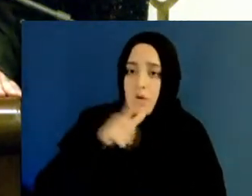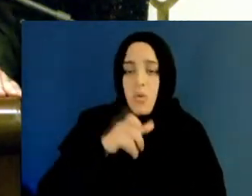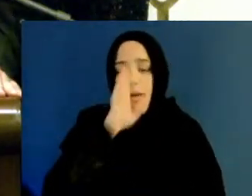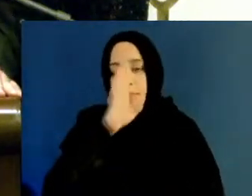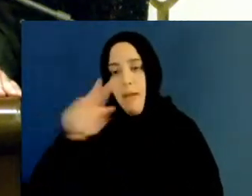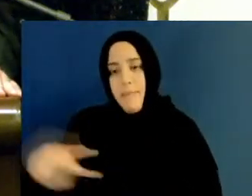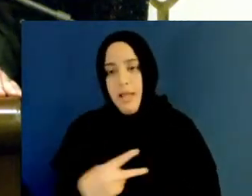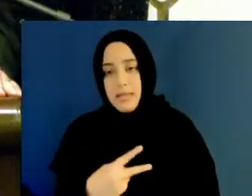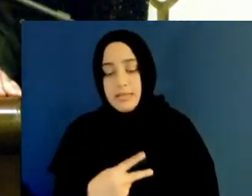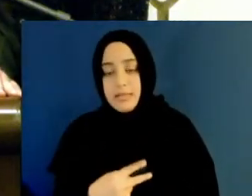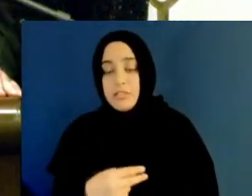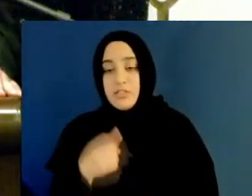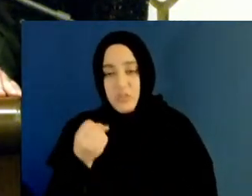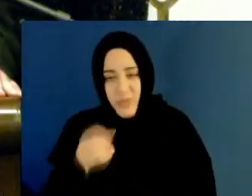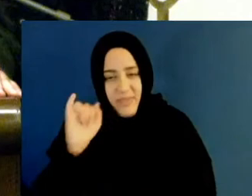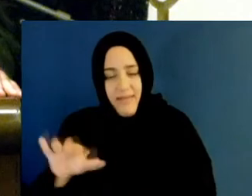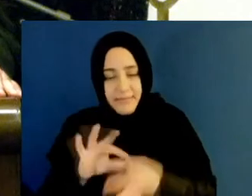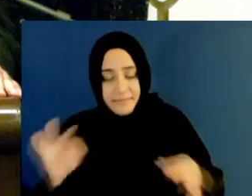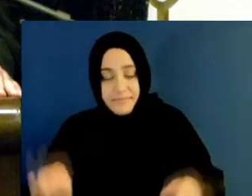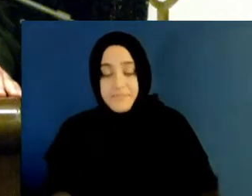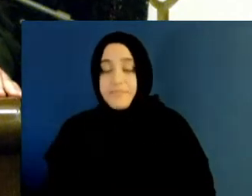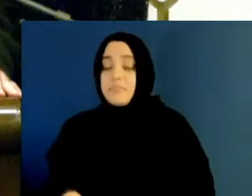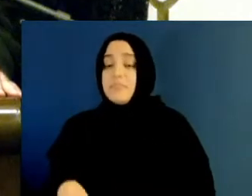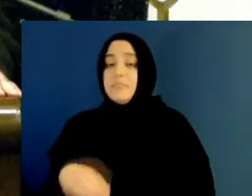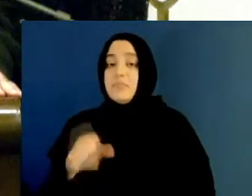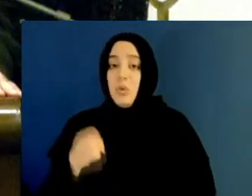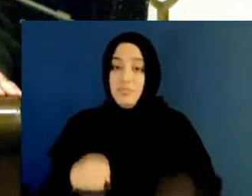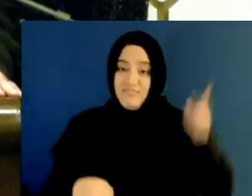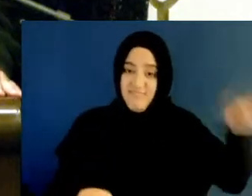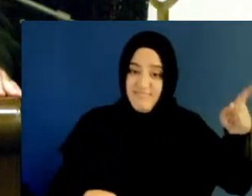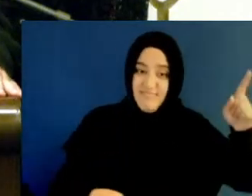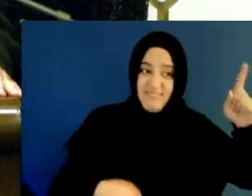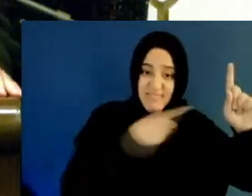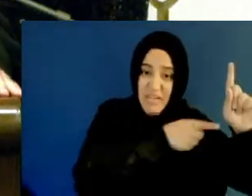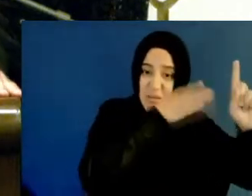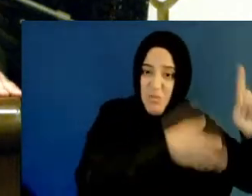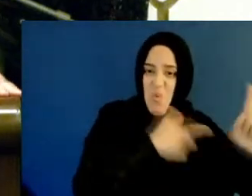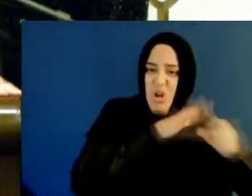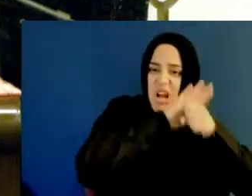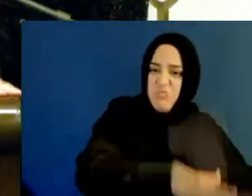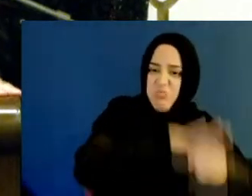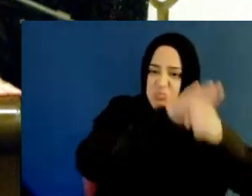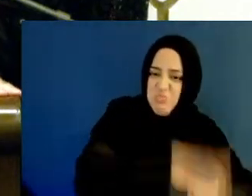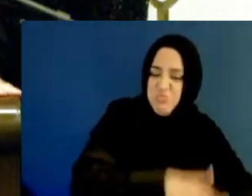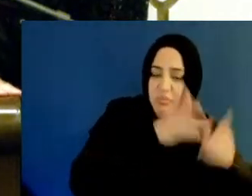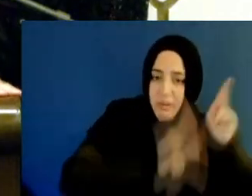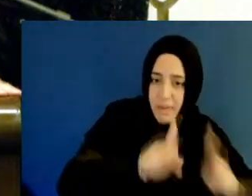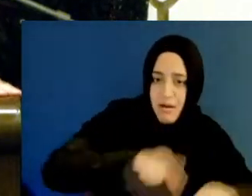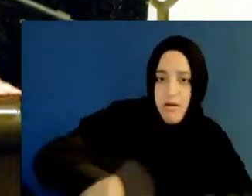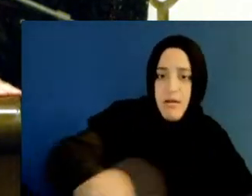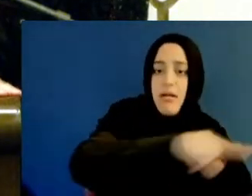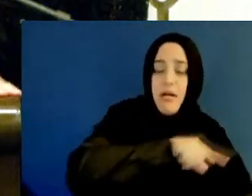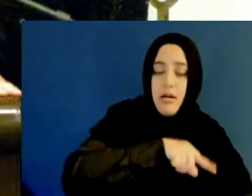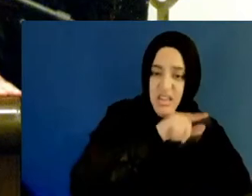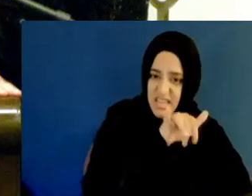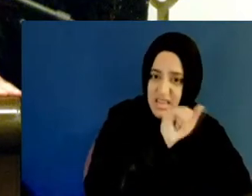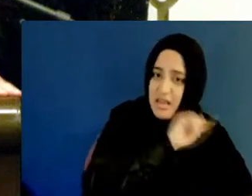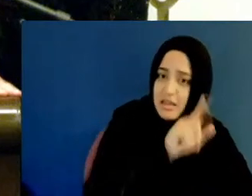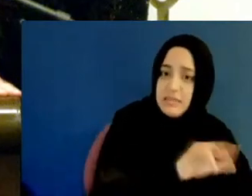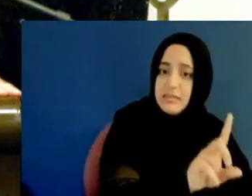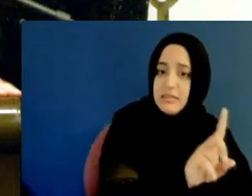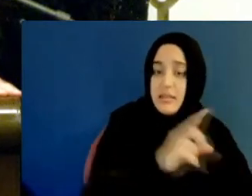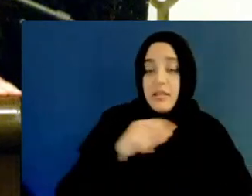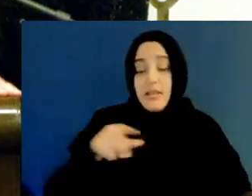Abideen coming into the Darbar of Sham. Ahibai, Matamis, understand this.